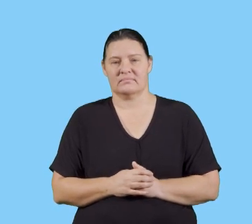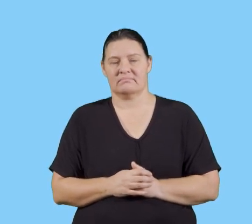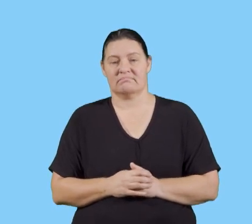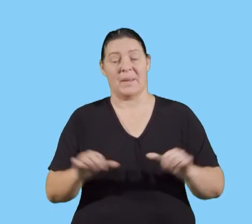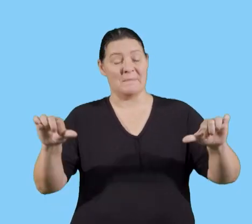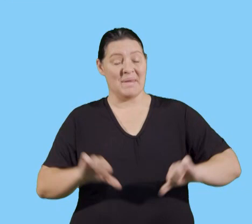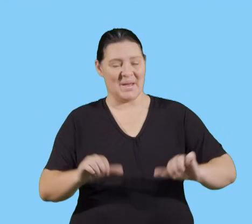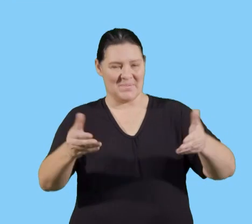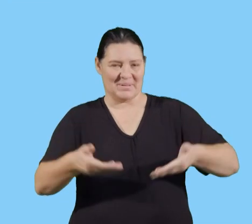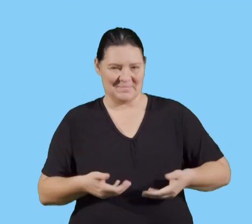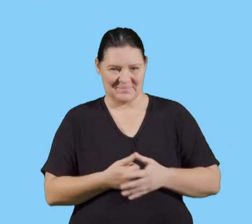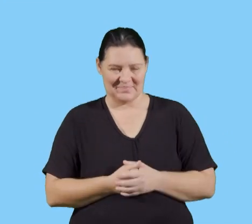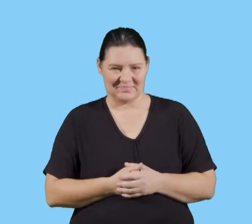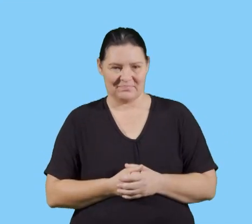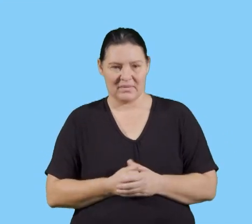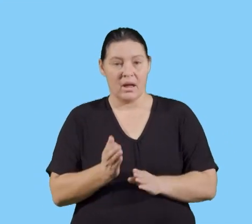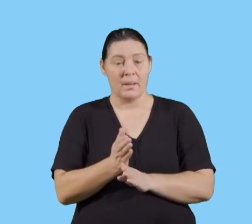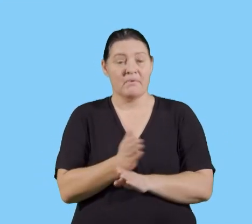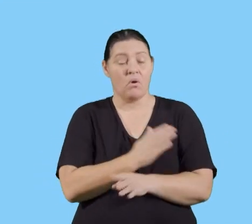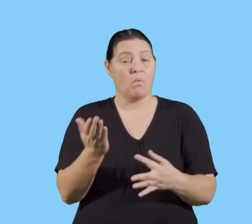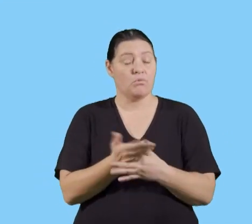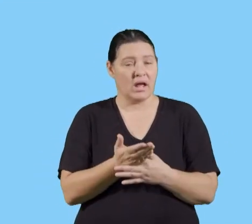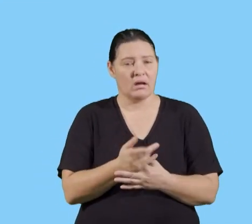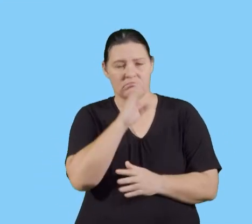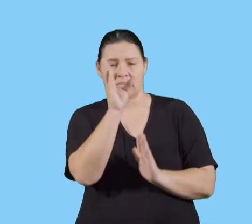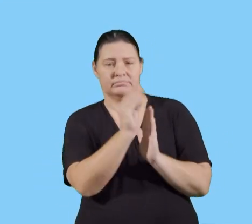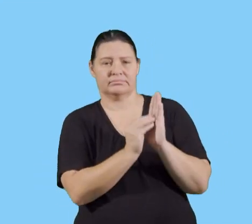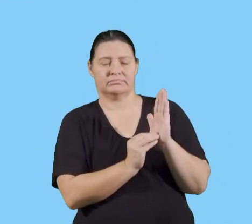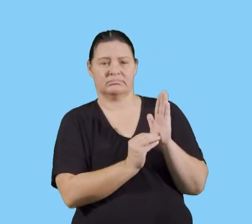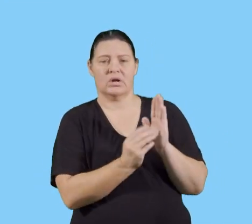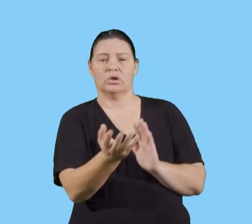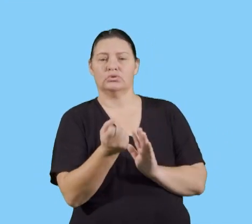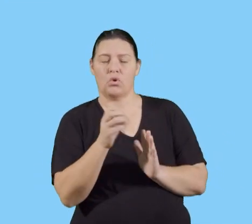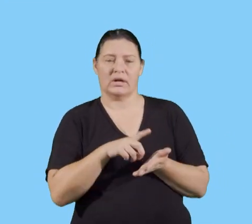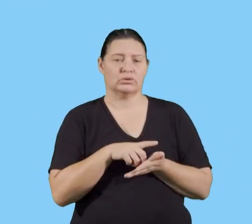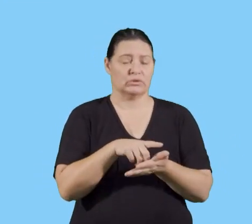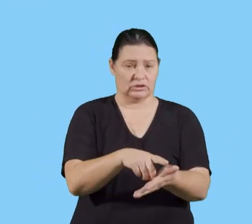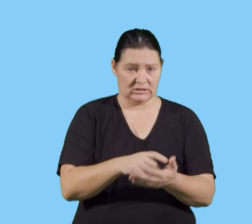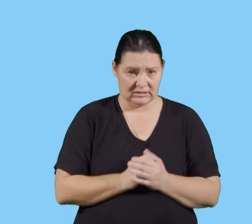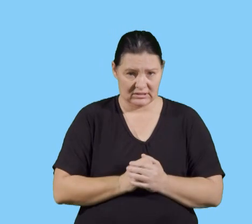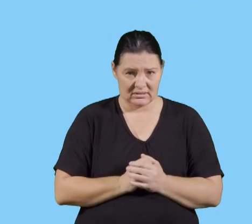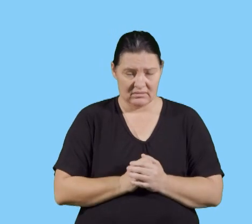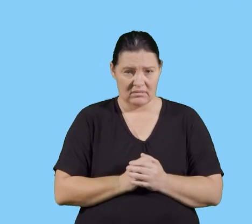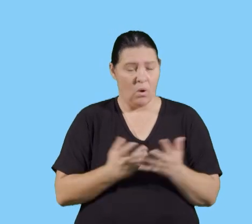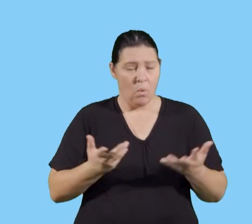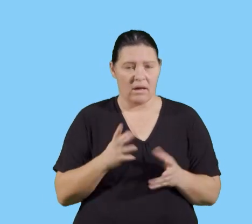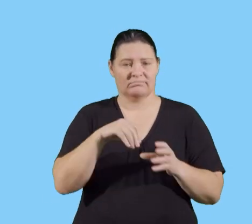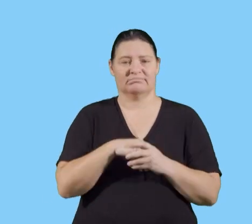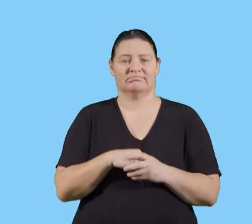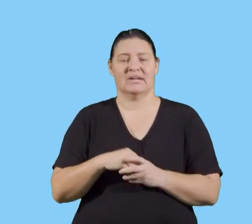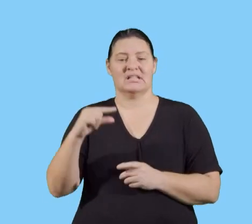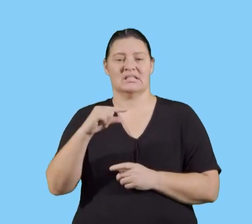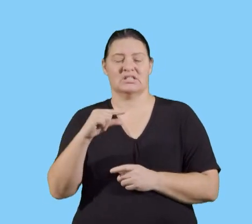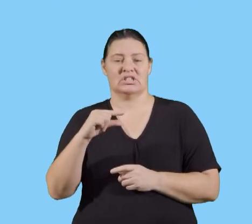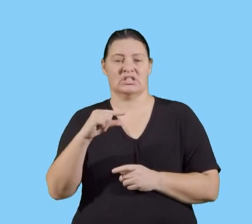Welcome back, dear learners. Before the ad break, we're able to record drawings and donations into the general journal. Now